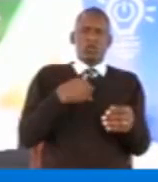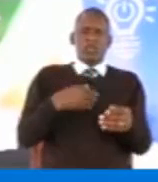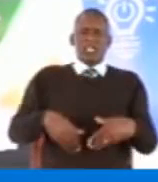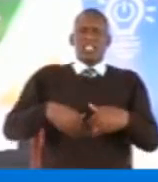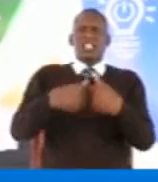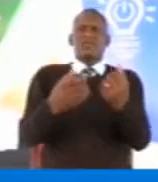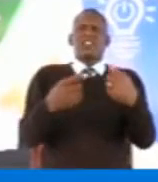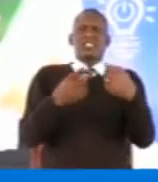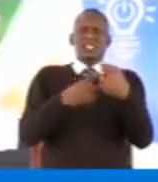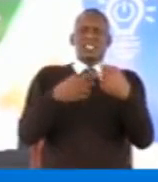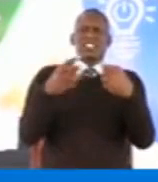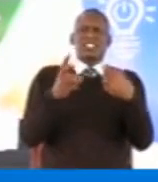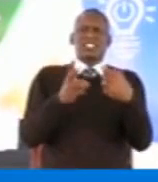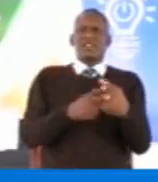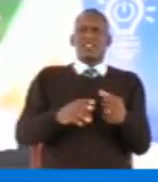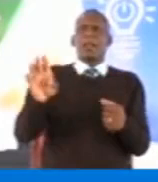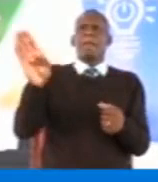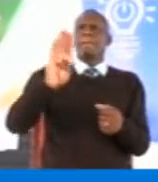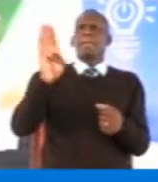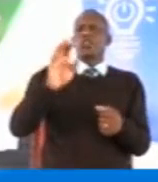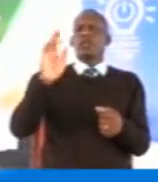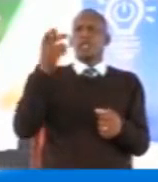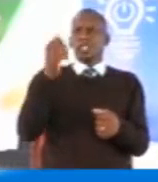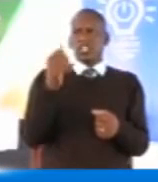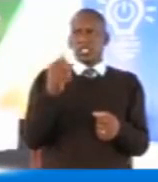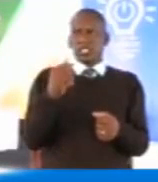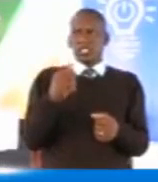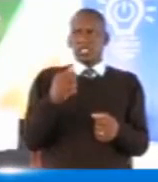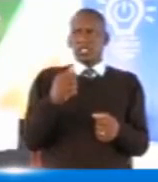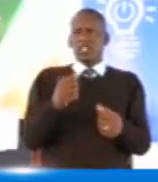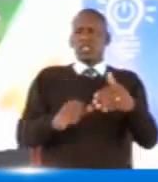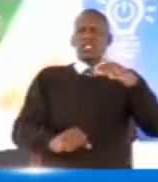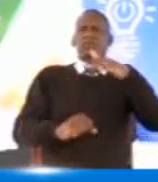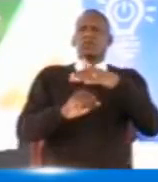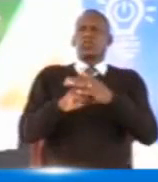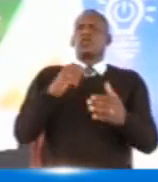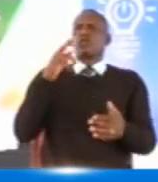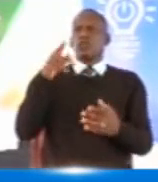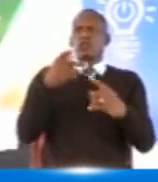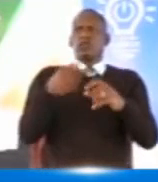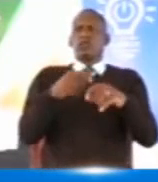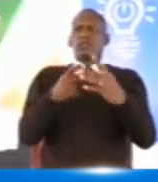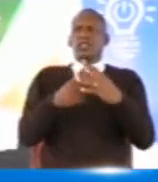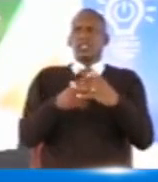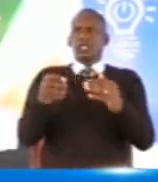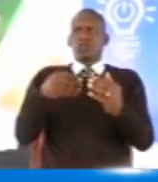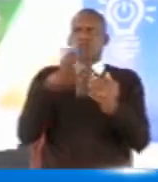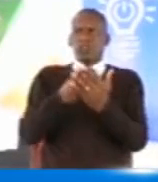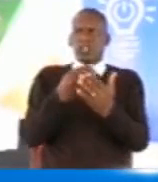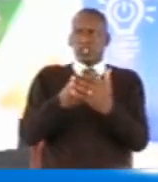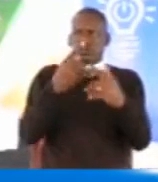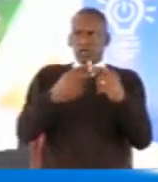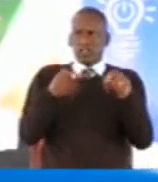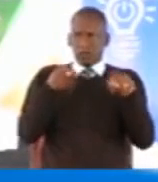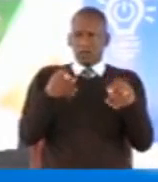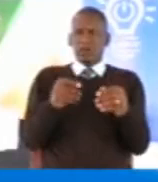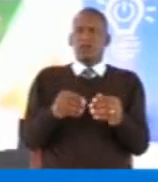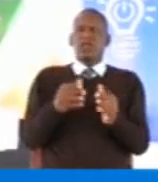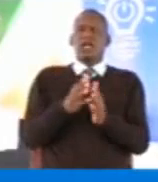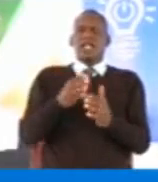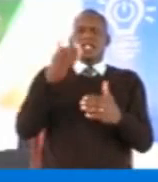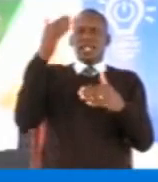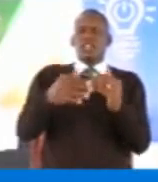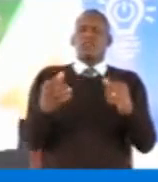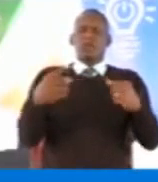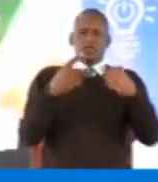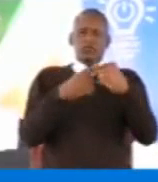disbursed 67 billion Kenya shillings in stabilization since the start of the financial year. At the close of